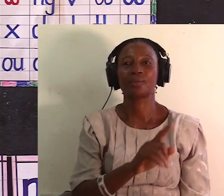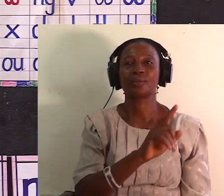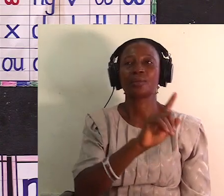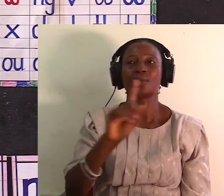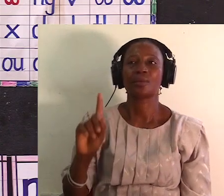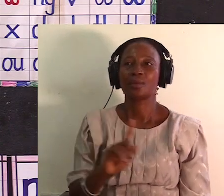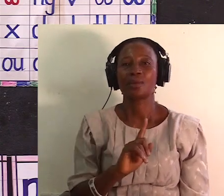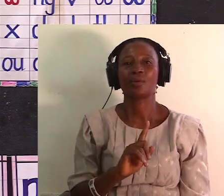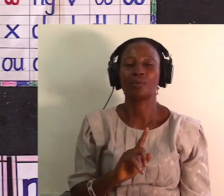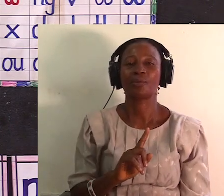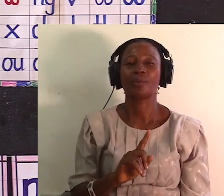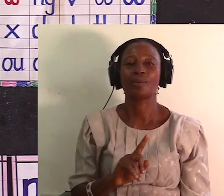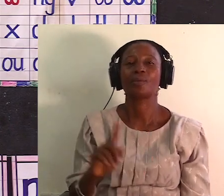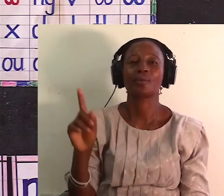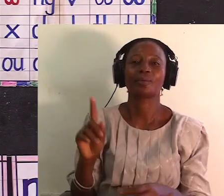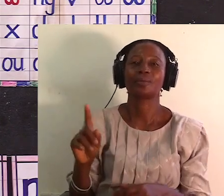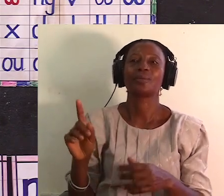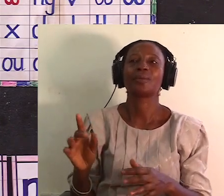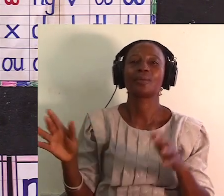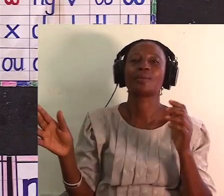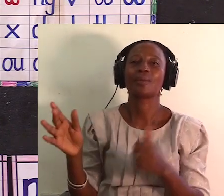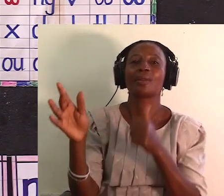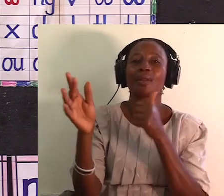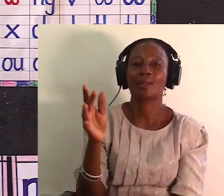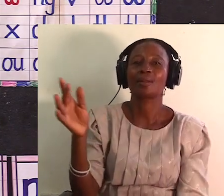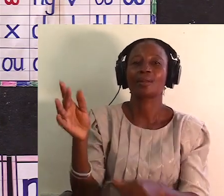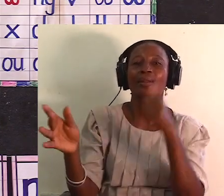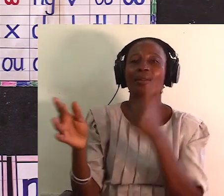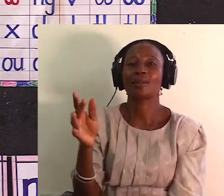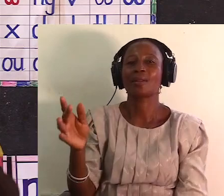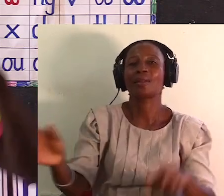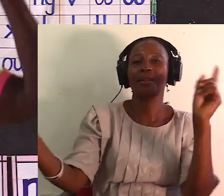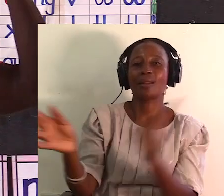We are clicking castanets.